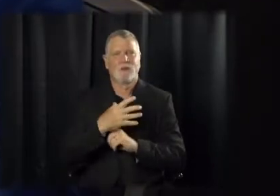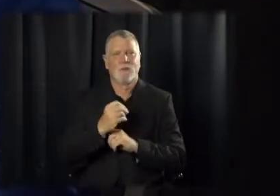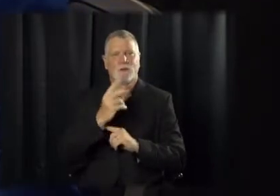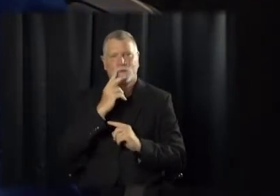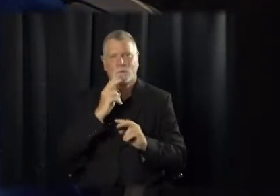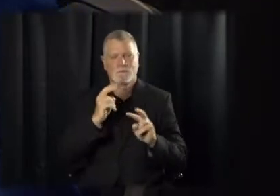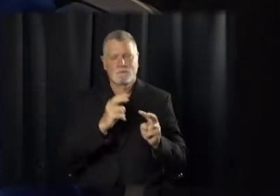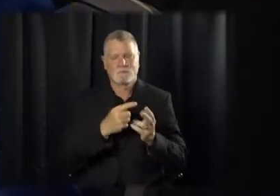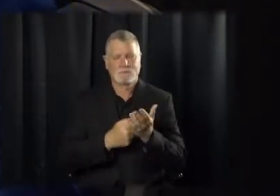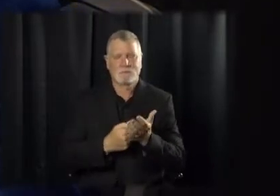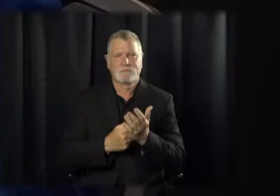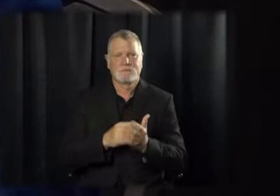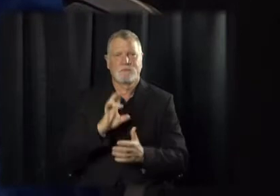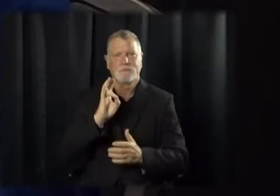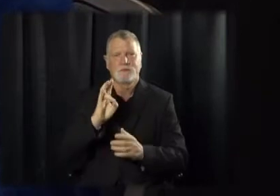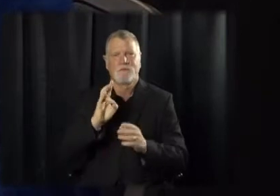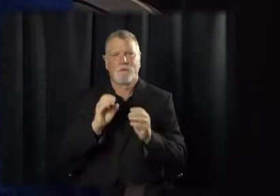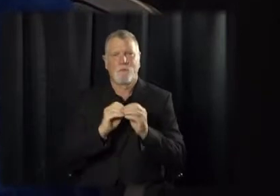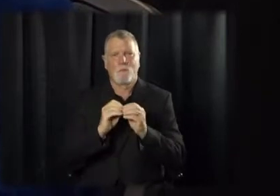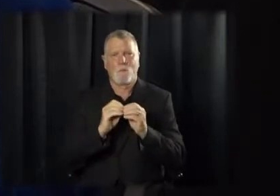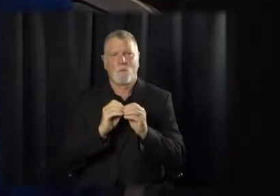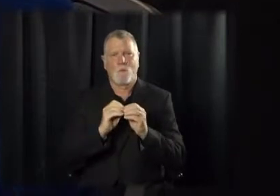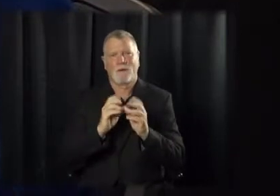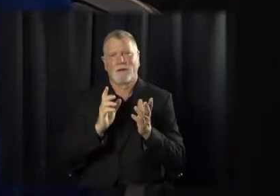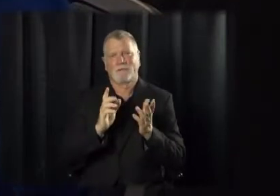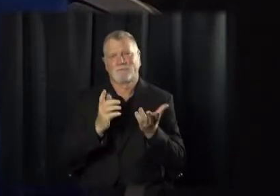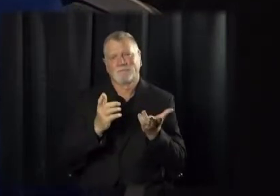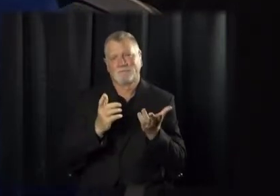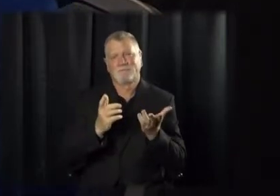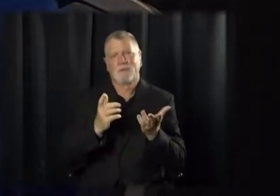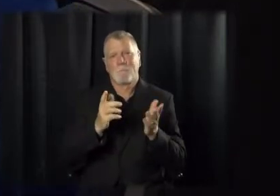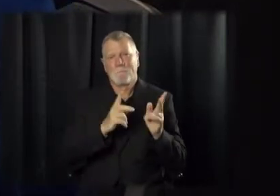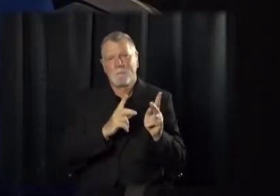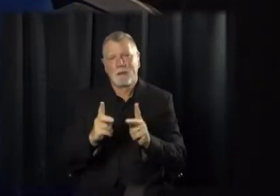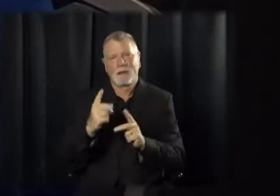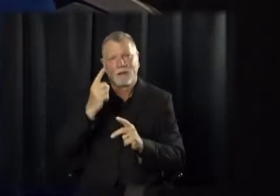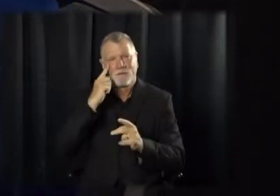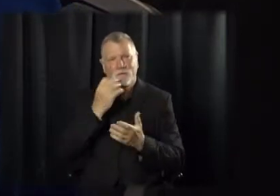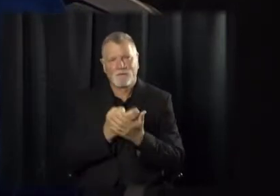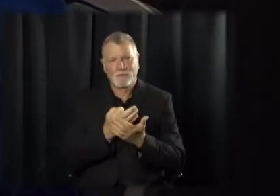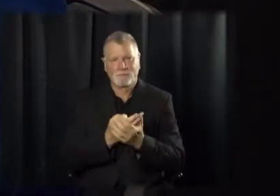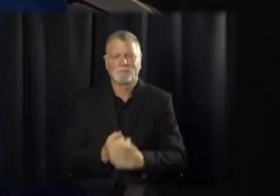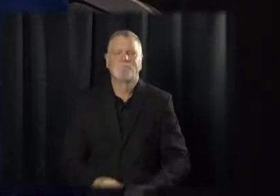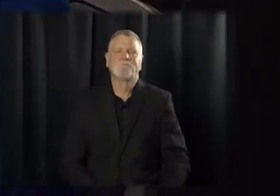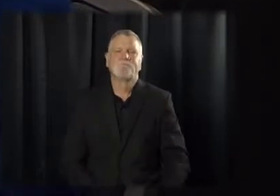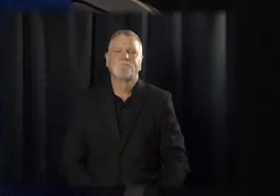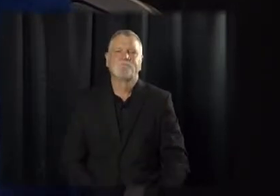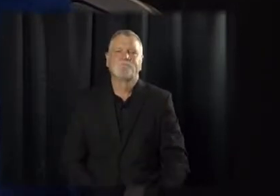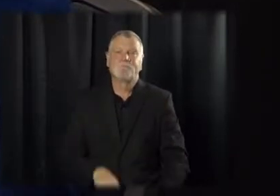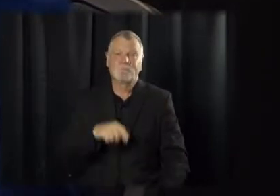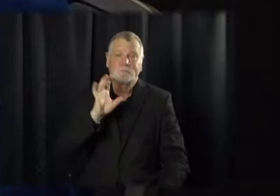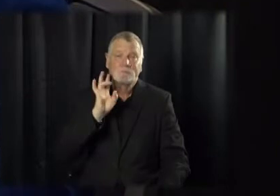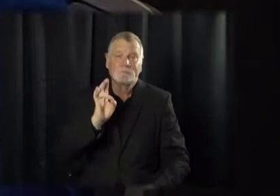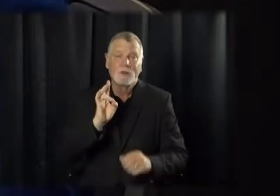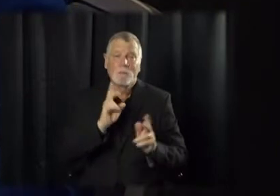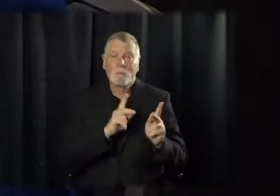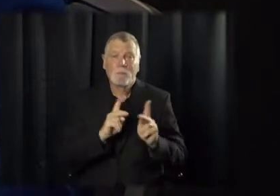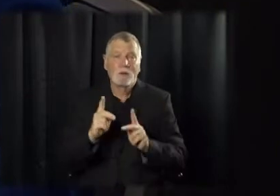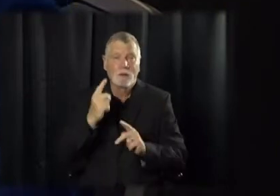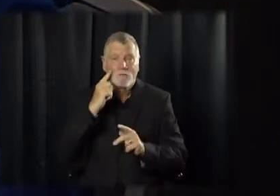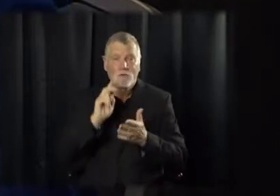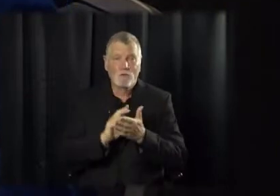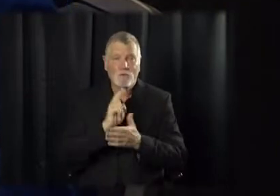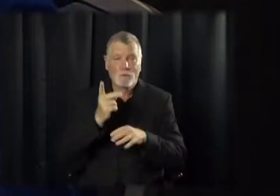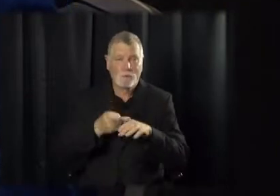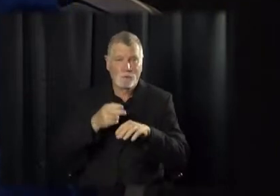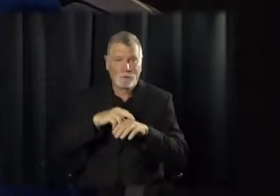to the discussion of 7 additional fiscal plans for your consideration and certification. These 7 fiscal plans are for the